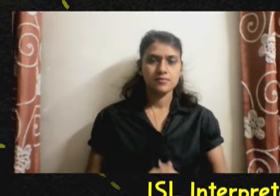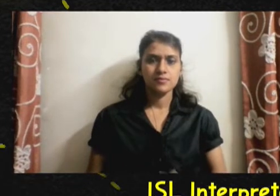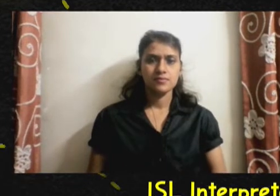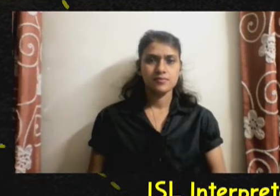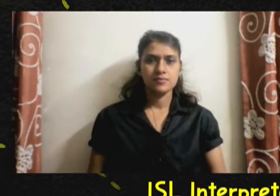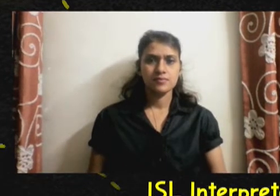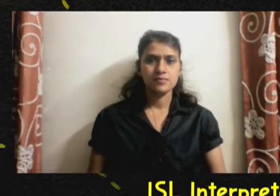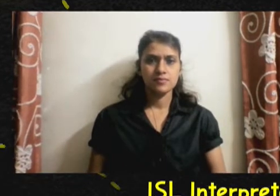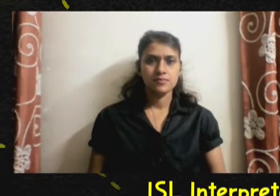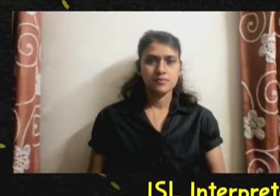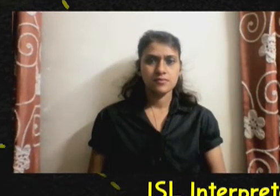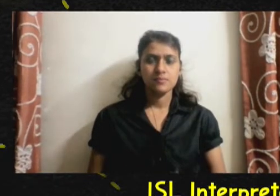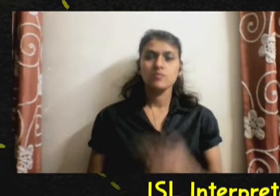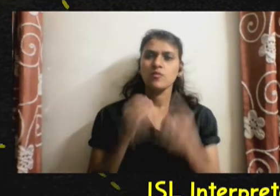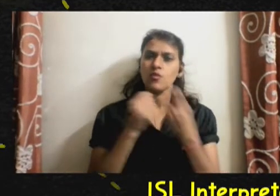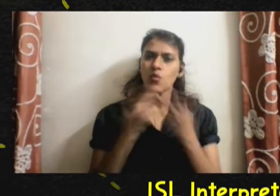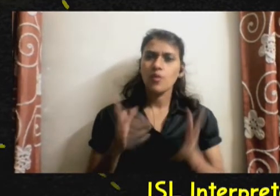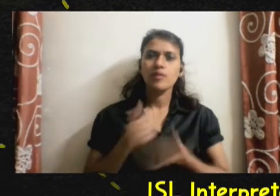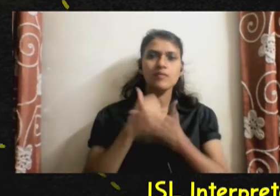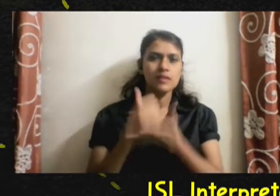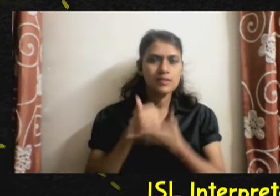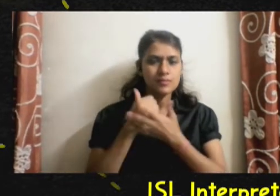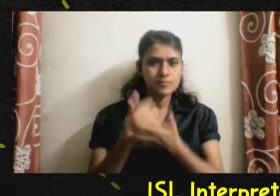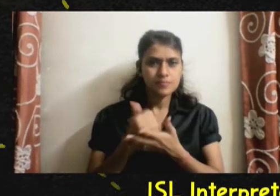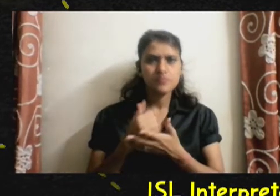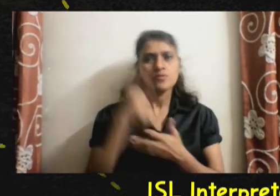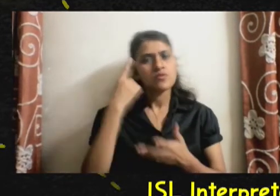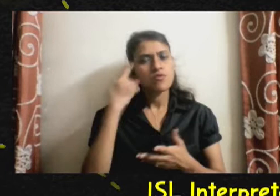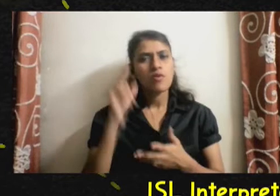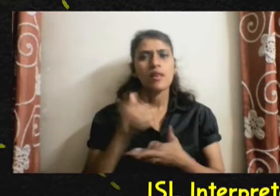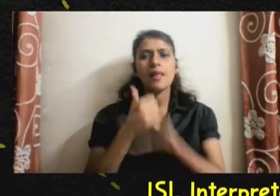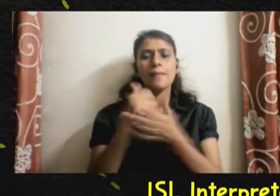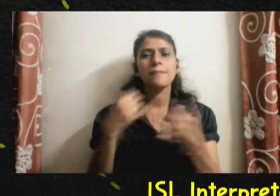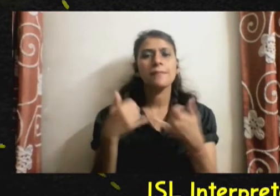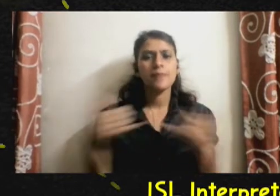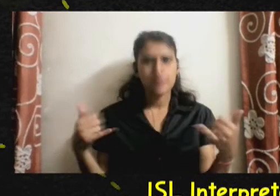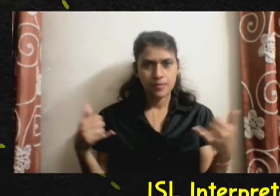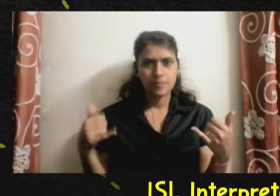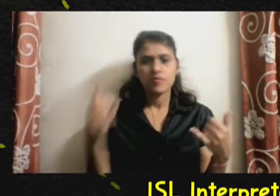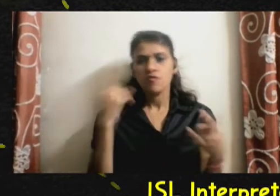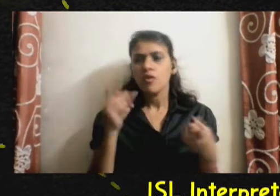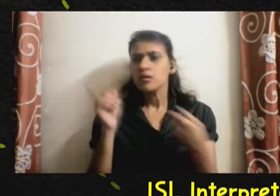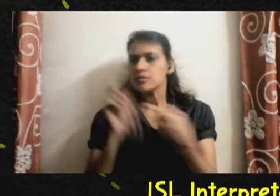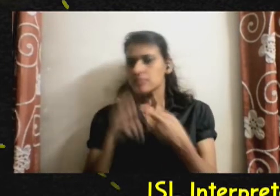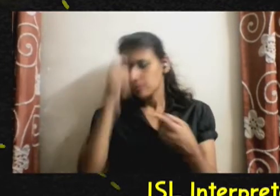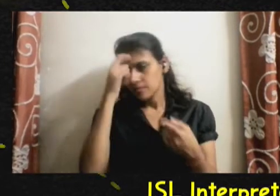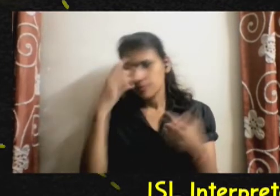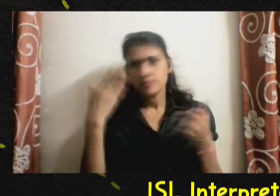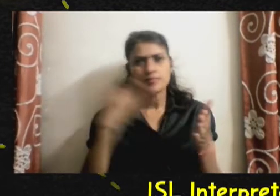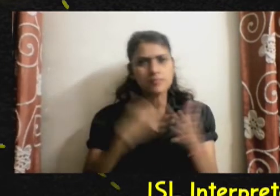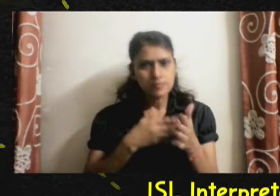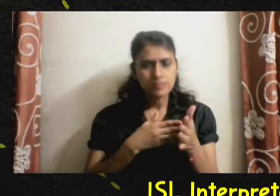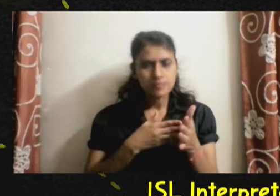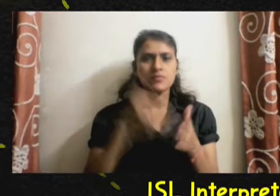a lot of the help that is sought through these helplines for crisis is in order